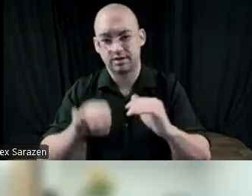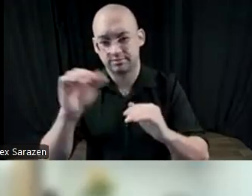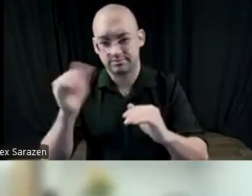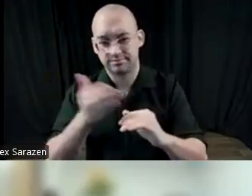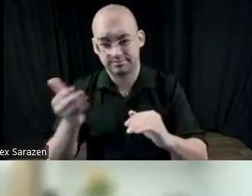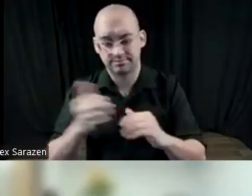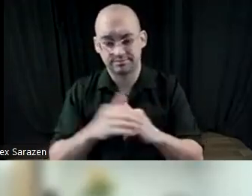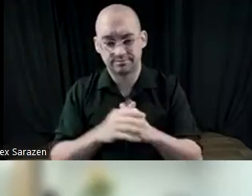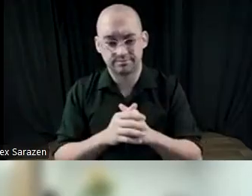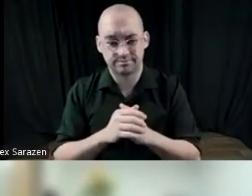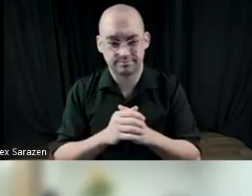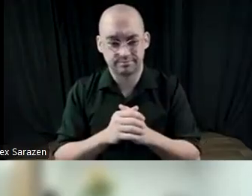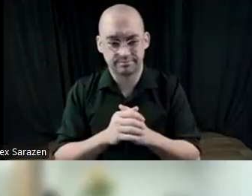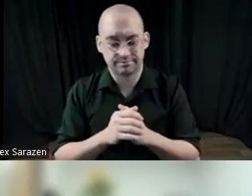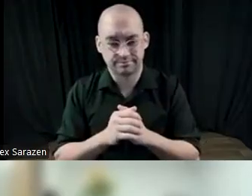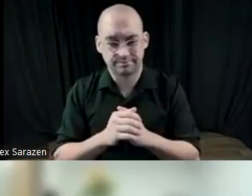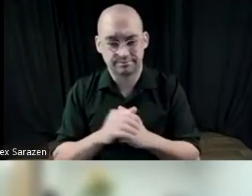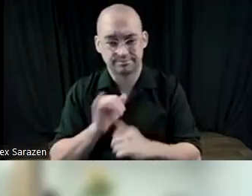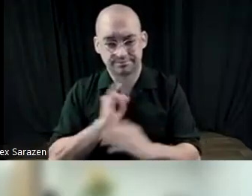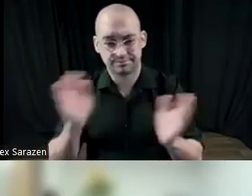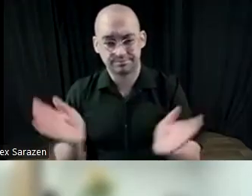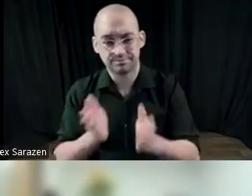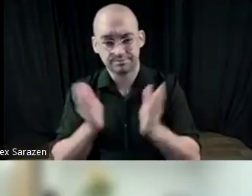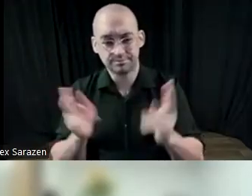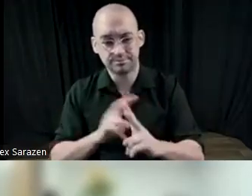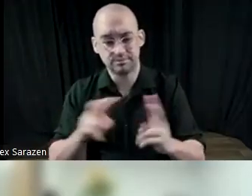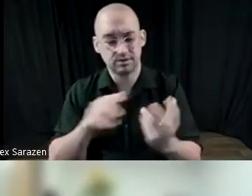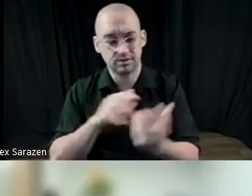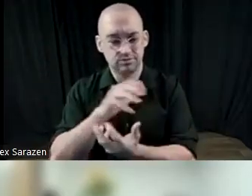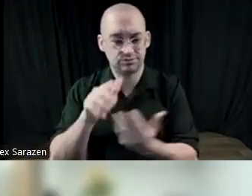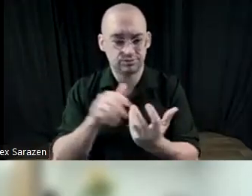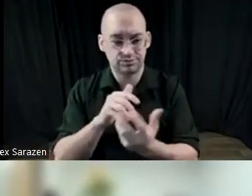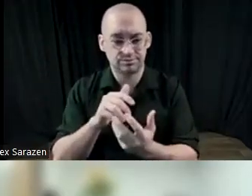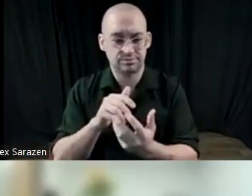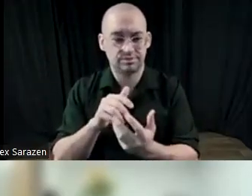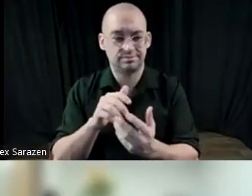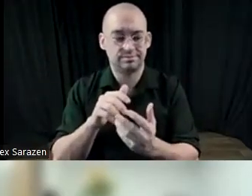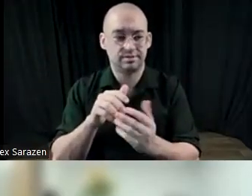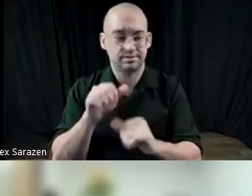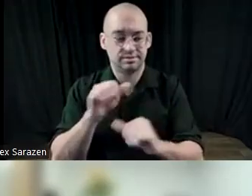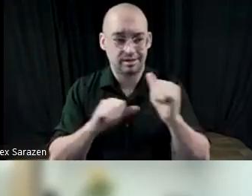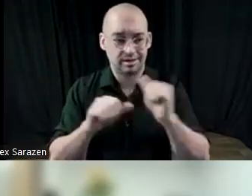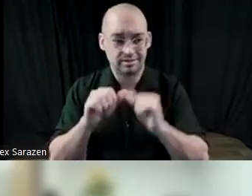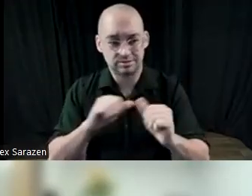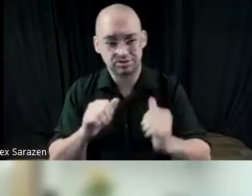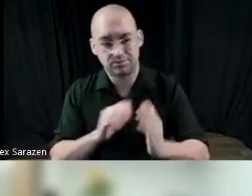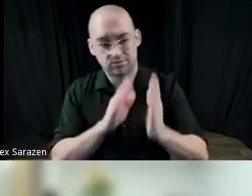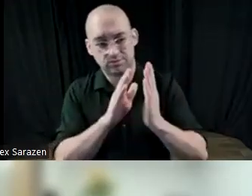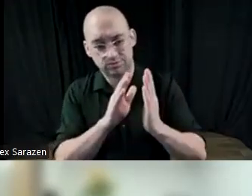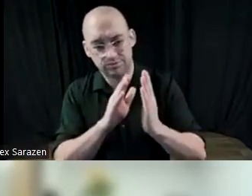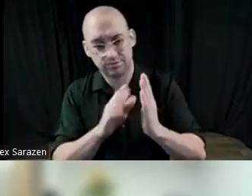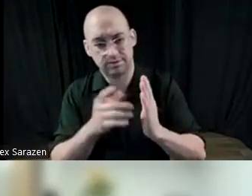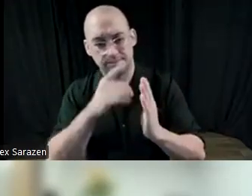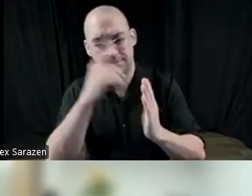I could encourage a very social neuroscience informed approach to this, because it's